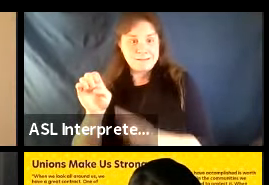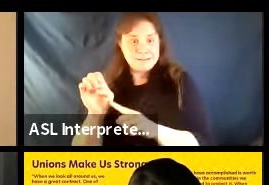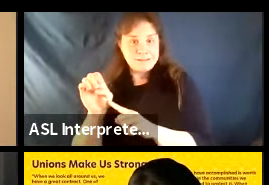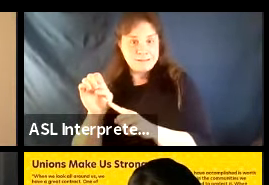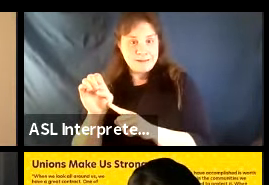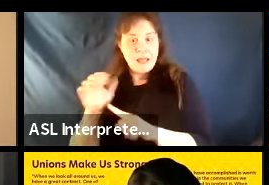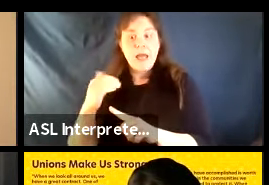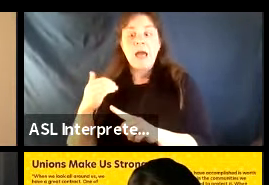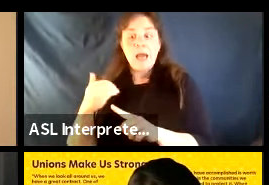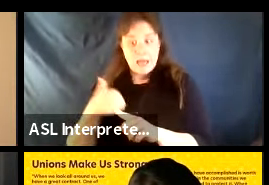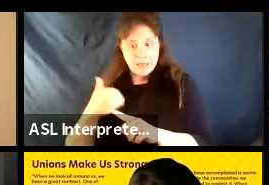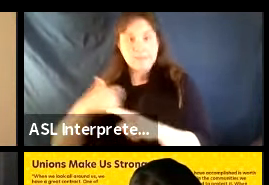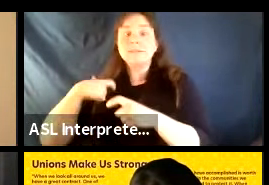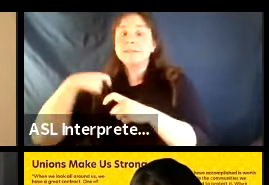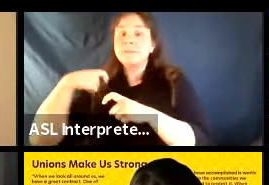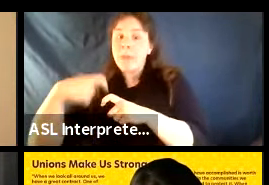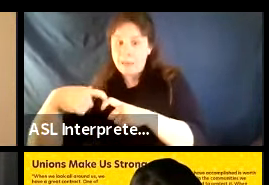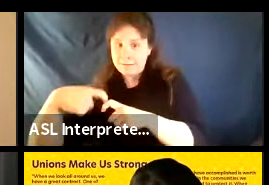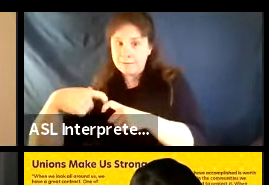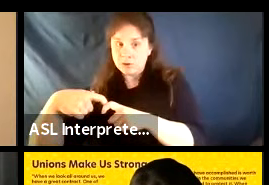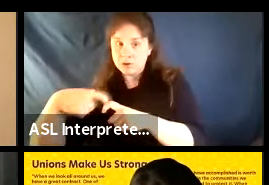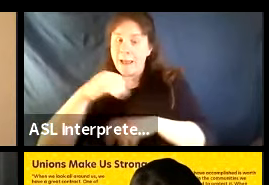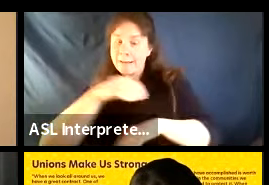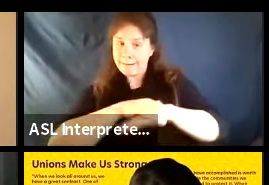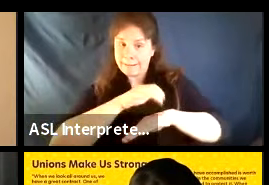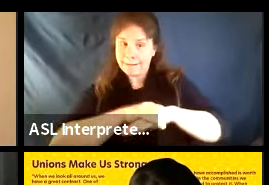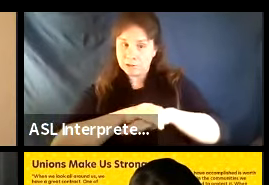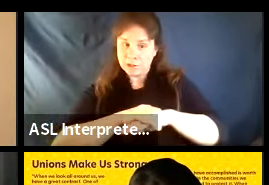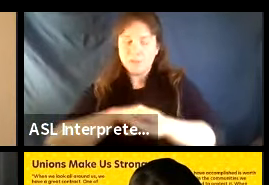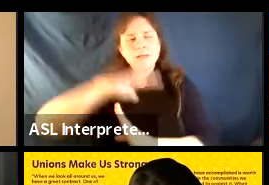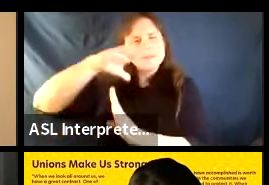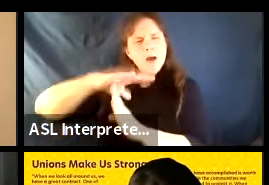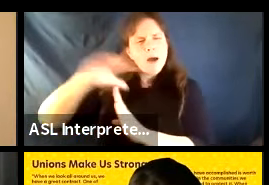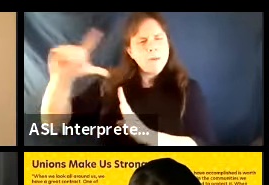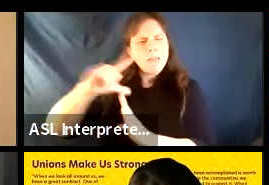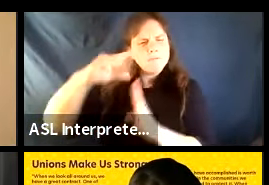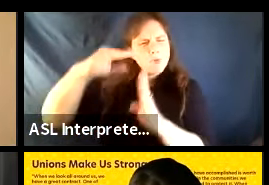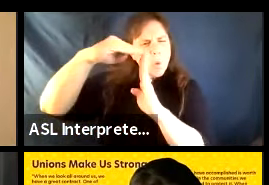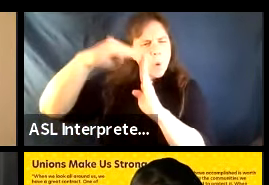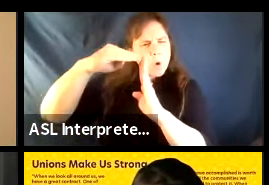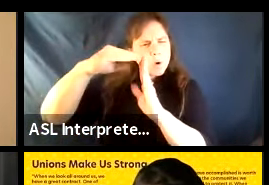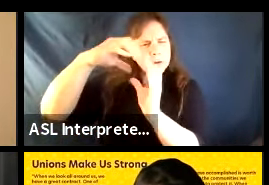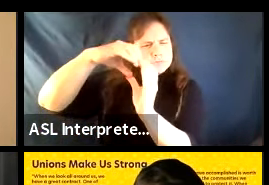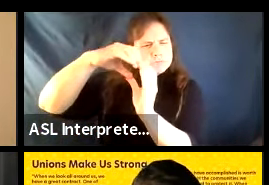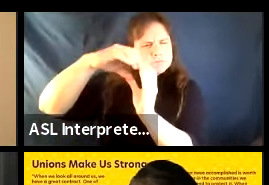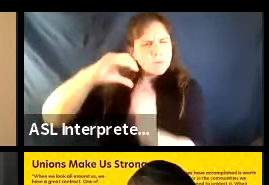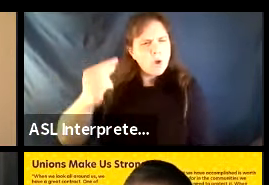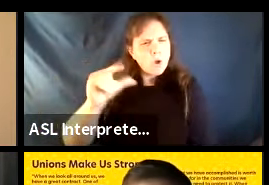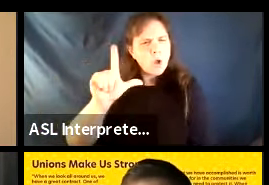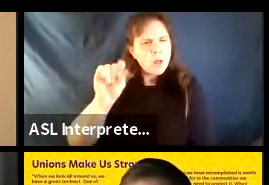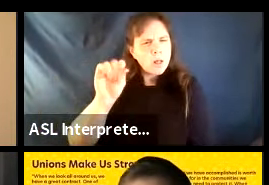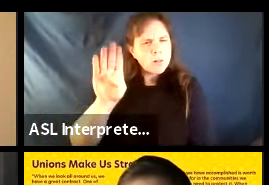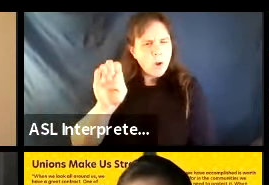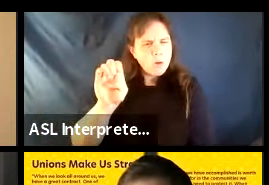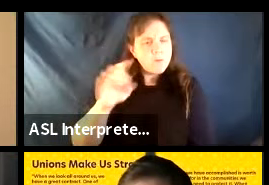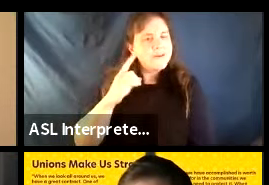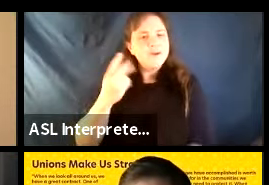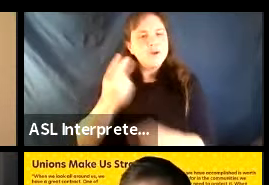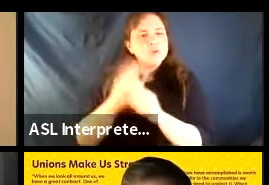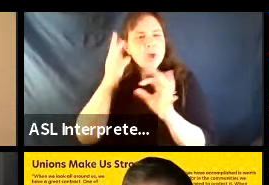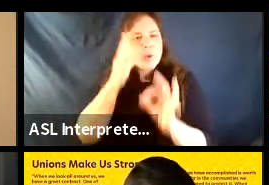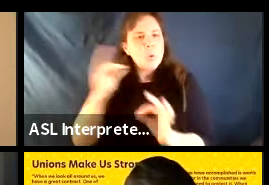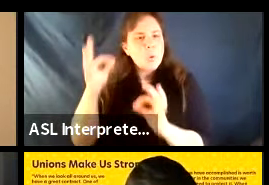una cita en español, is a globe in the top left-hand corner that embeds Google Translate. So I think